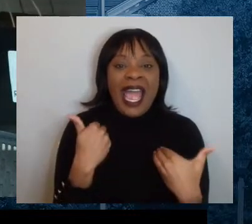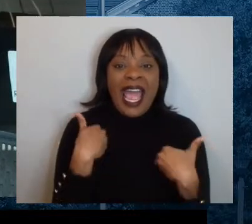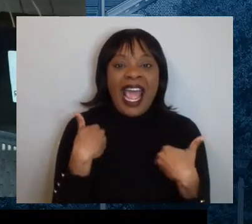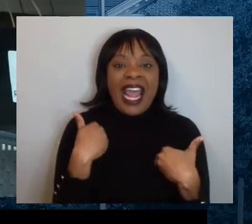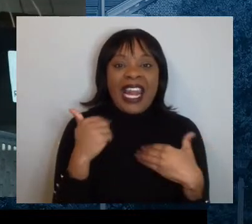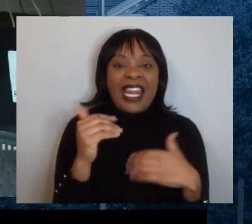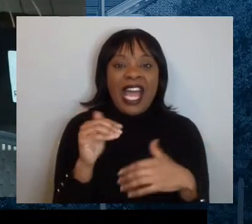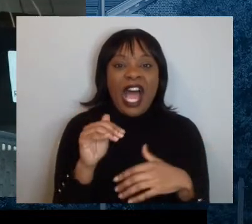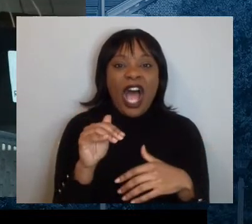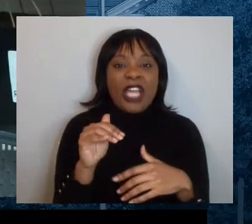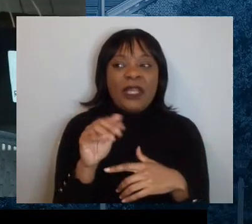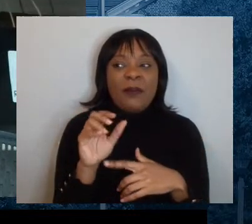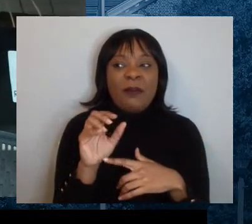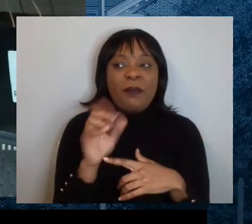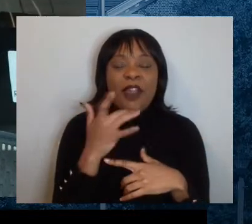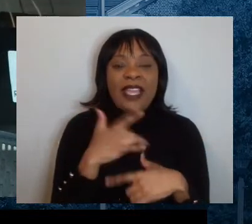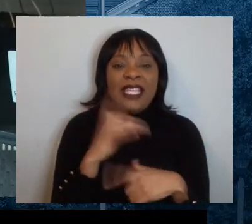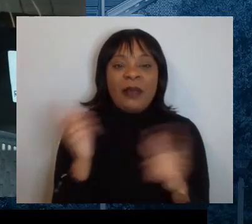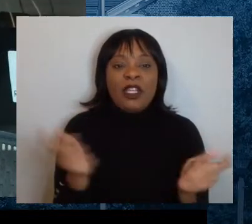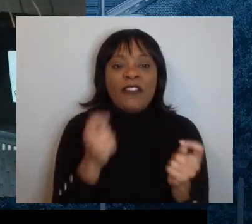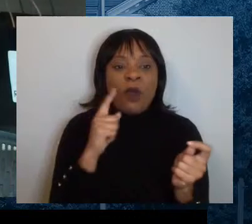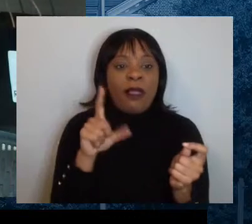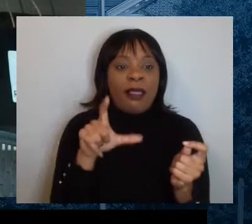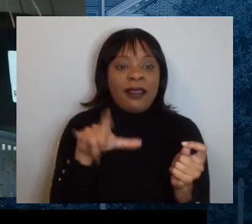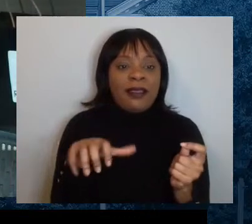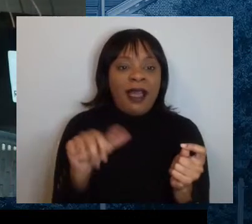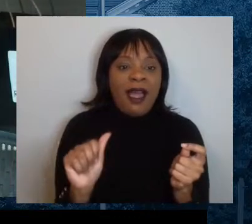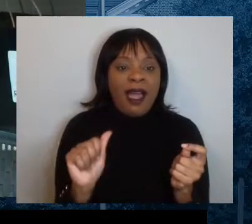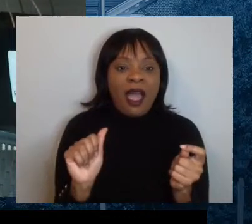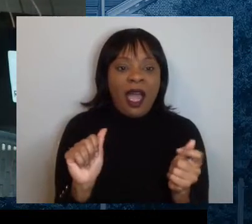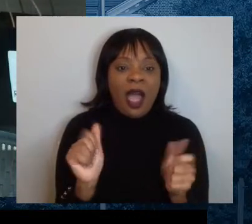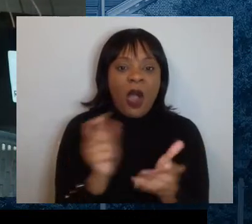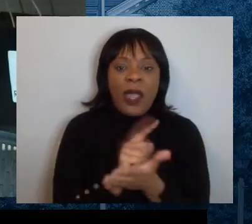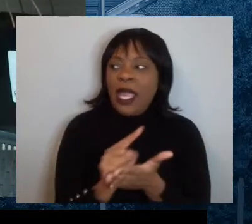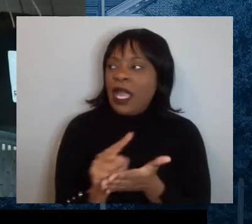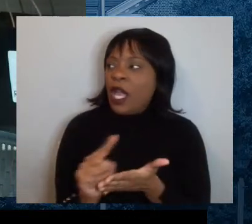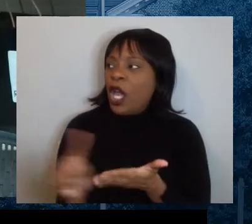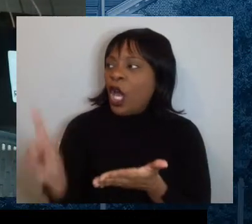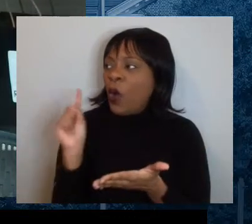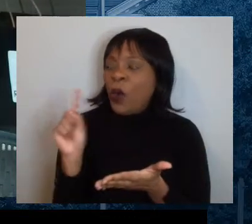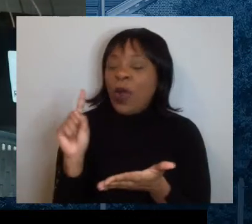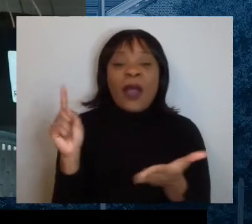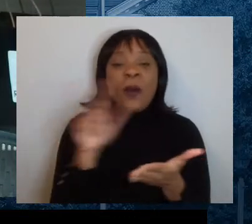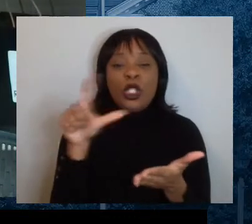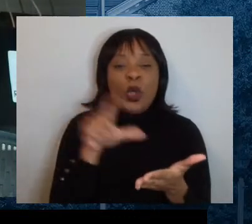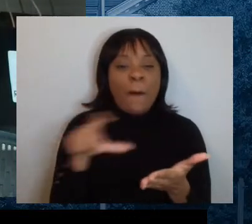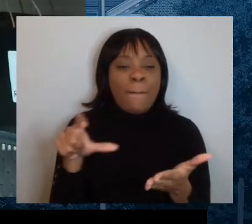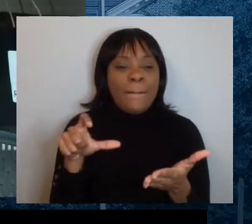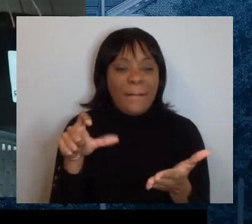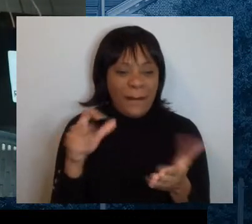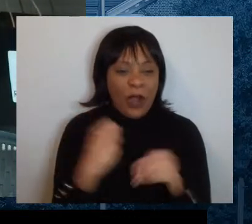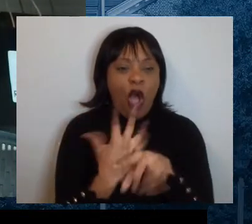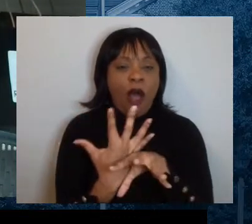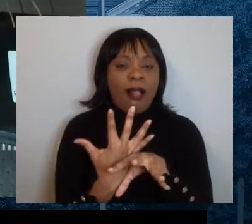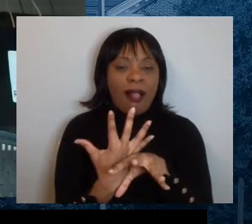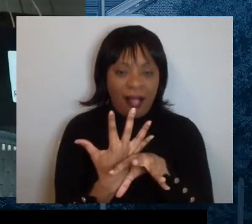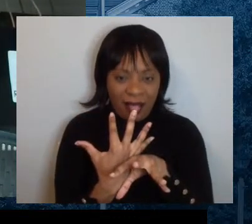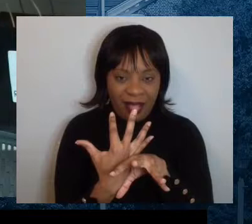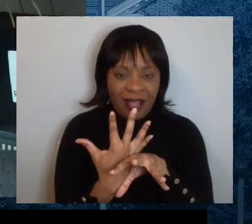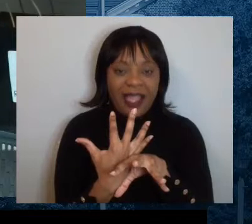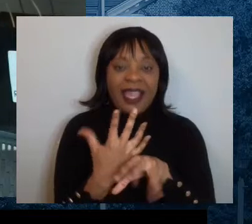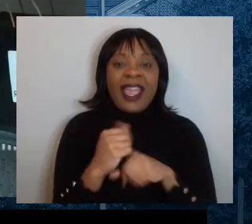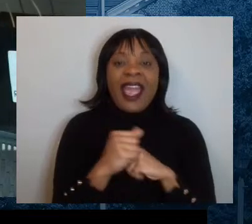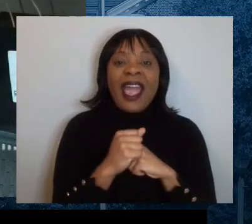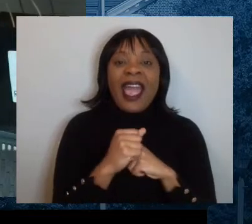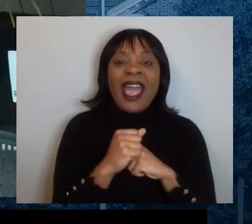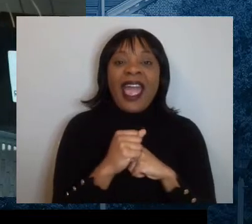celebration for Lisa about a week ago with a big Zoom call, and I got this just to lead everybody in singing